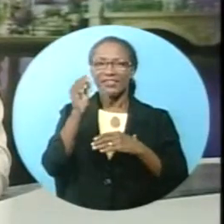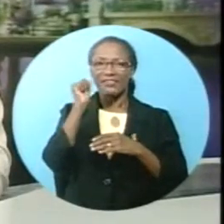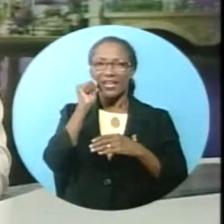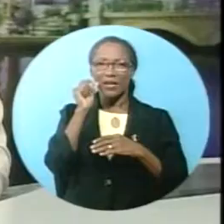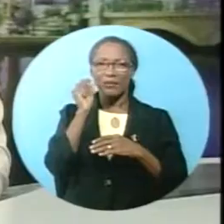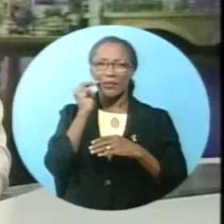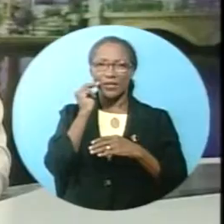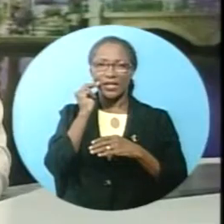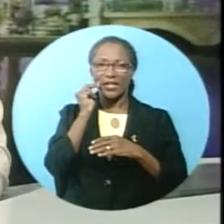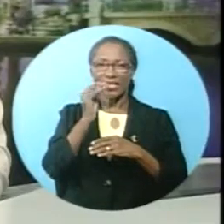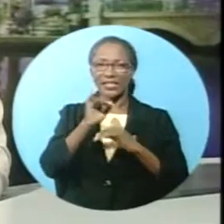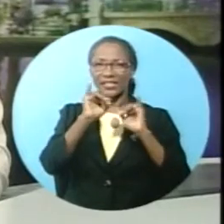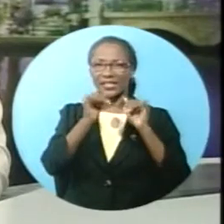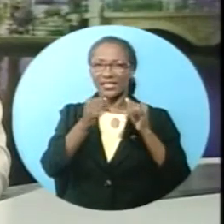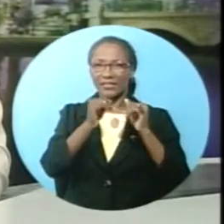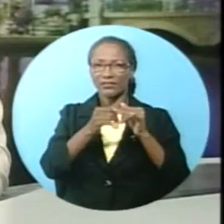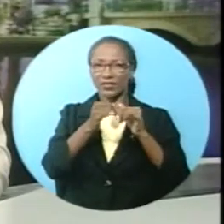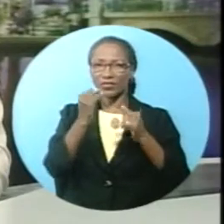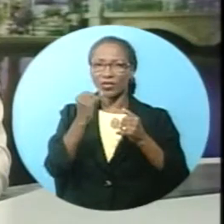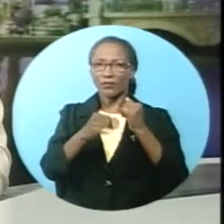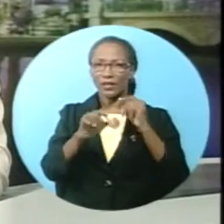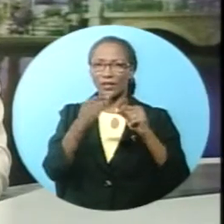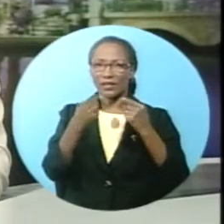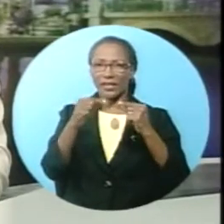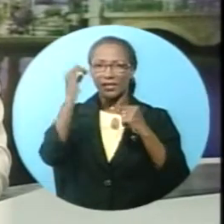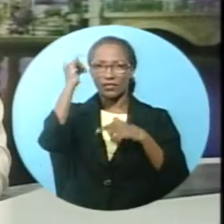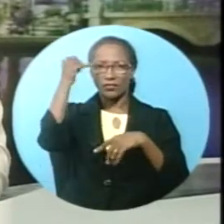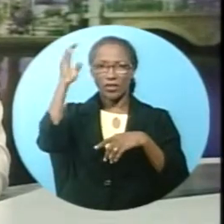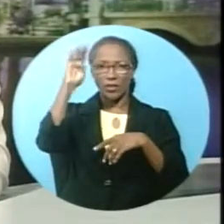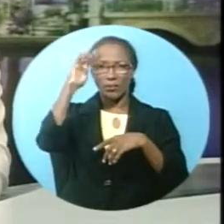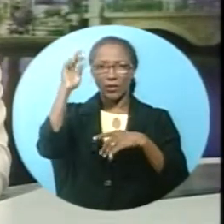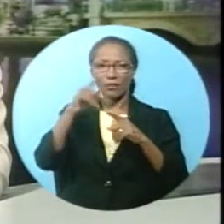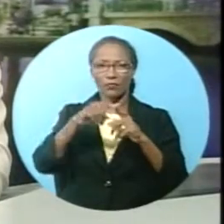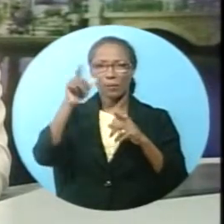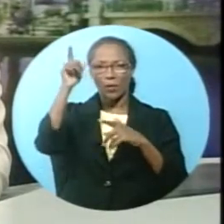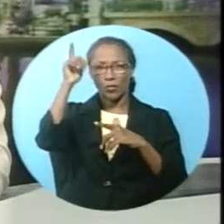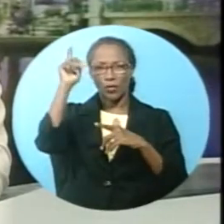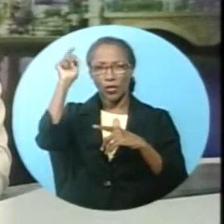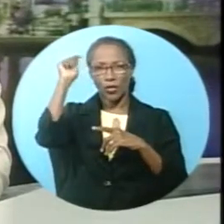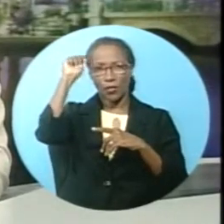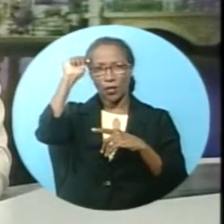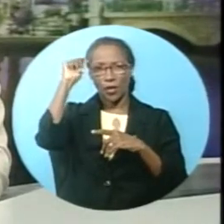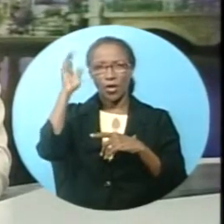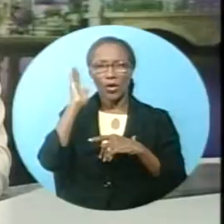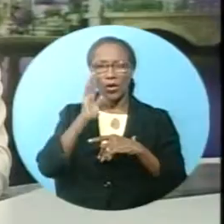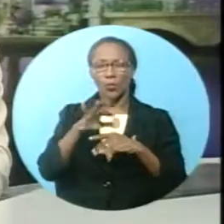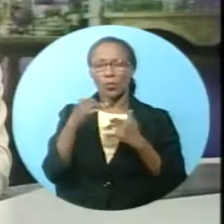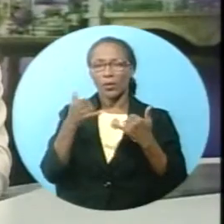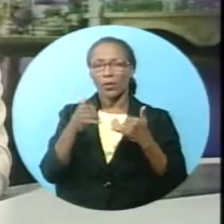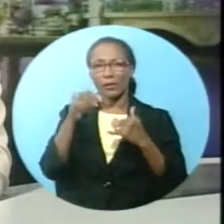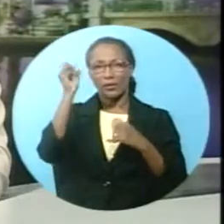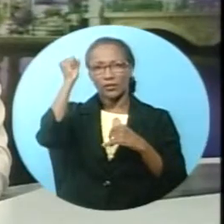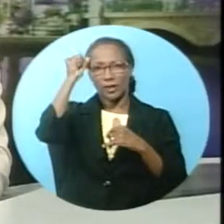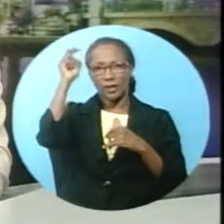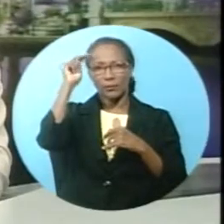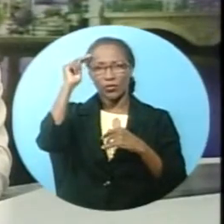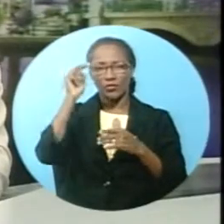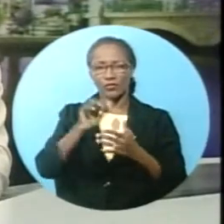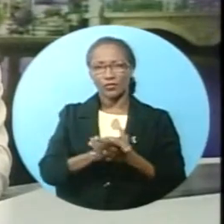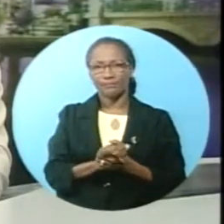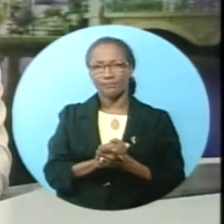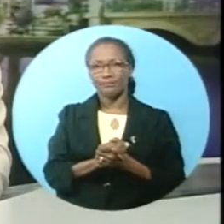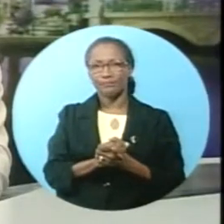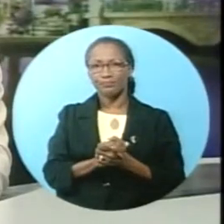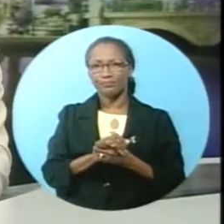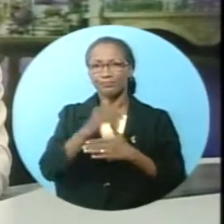Amarie. The individual final will see Javonte Brown of Nov23rd take on Shaquem Nurse of Wesley Hall Juniors. Come